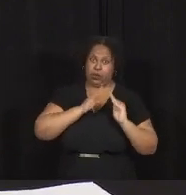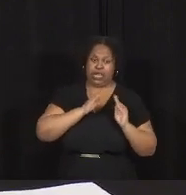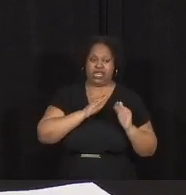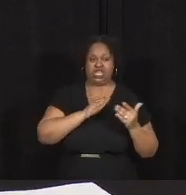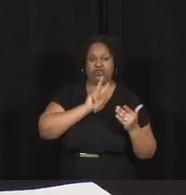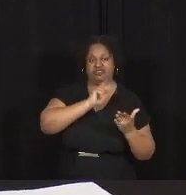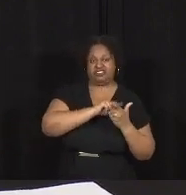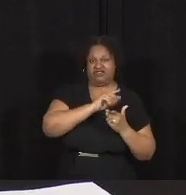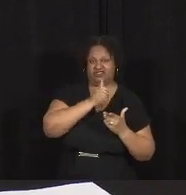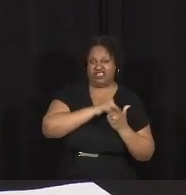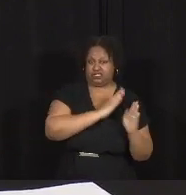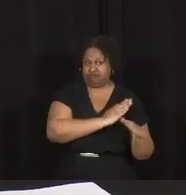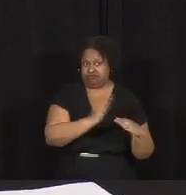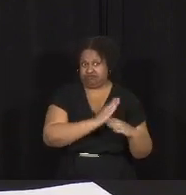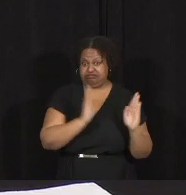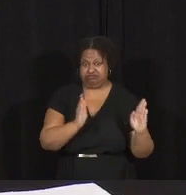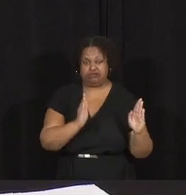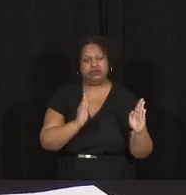of data.